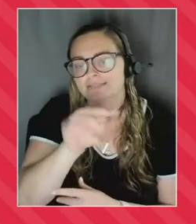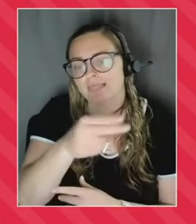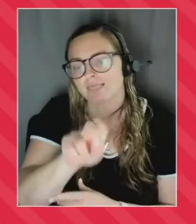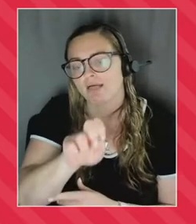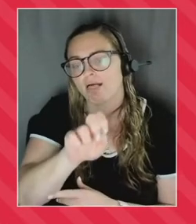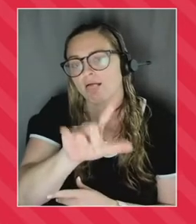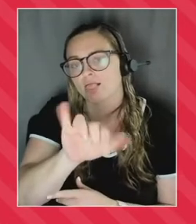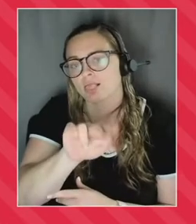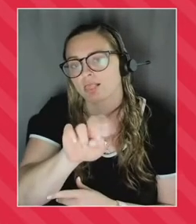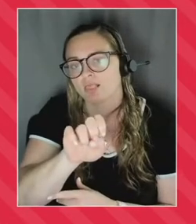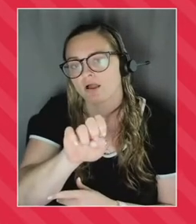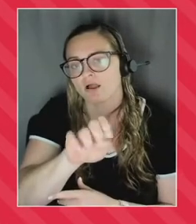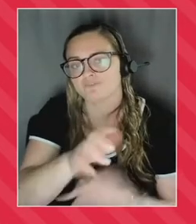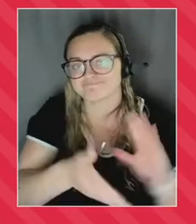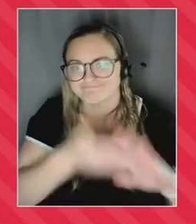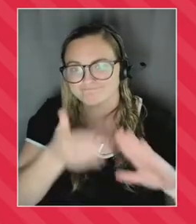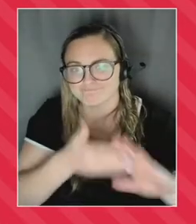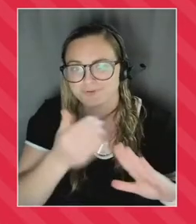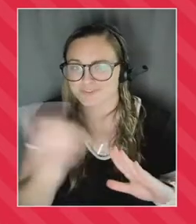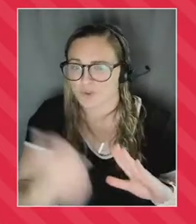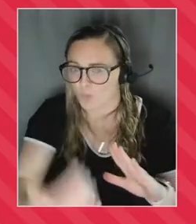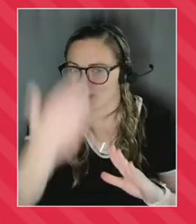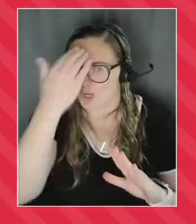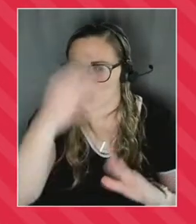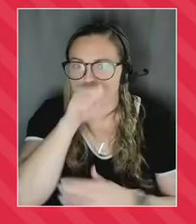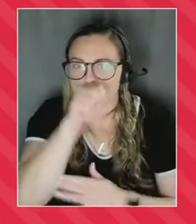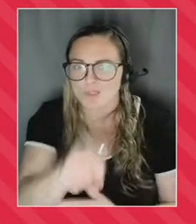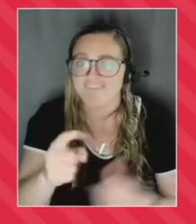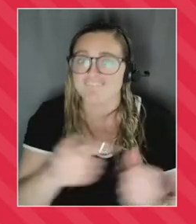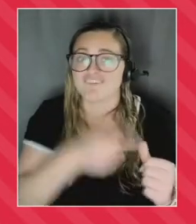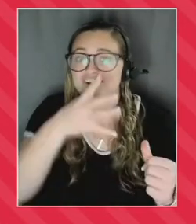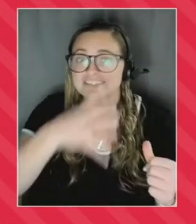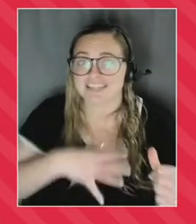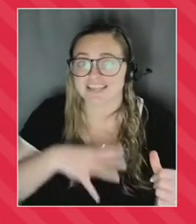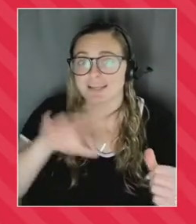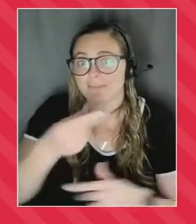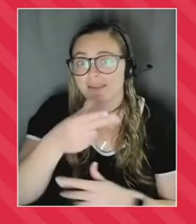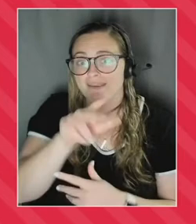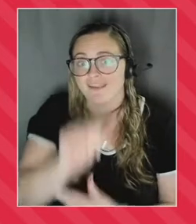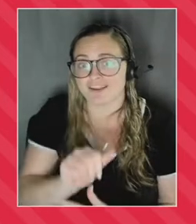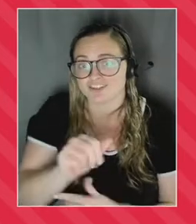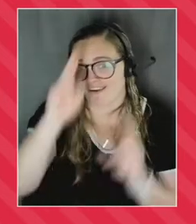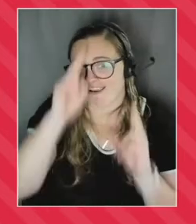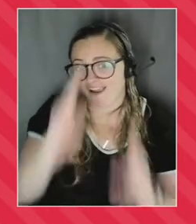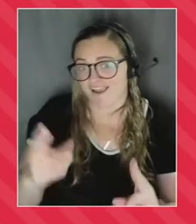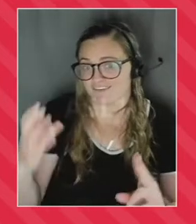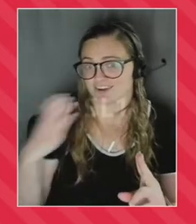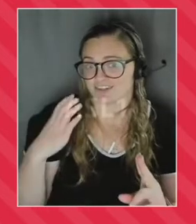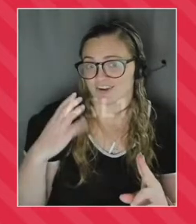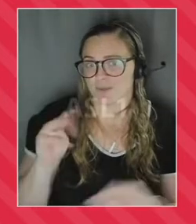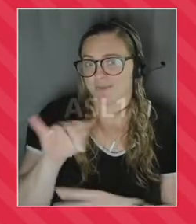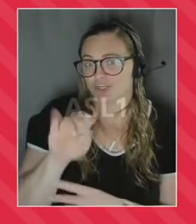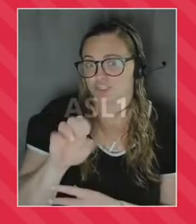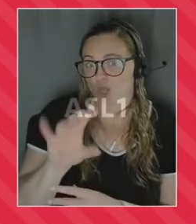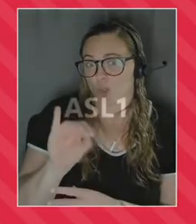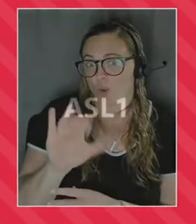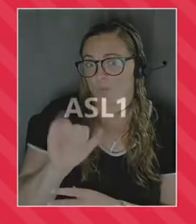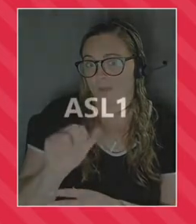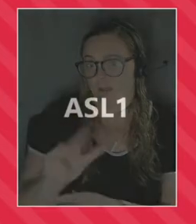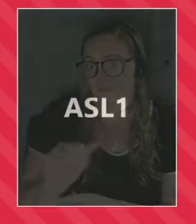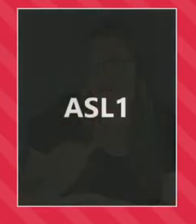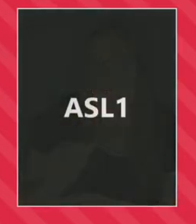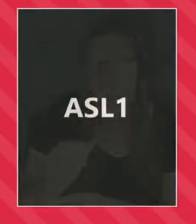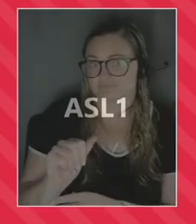with someone we all know and love, First Lady and PHA Honorary Chair Michelle Obama. Pass the Love